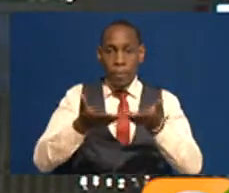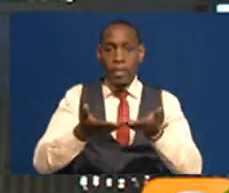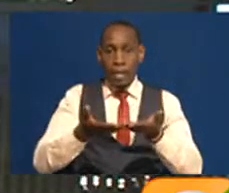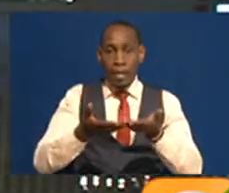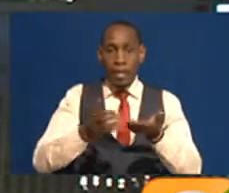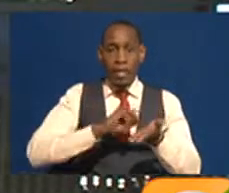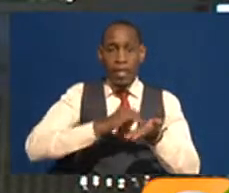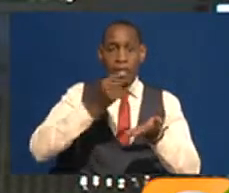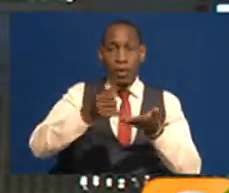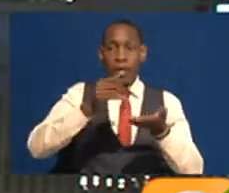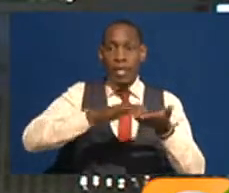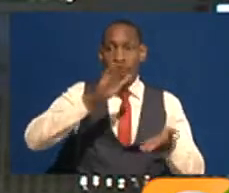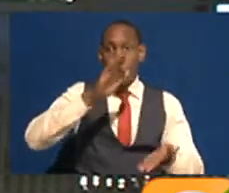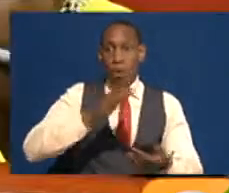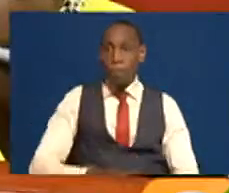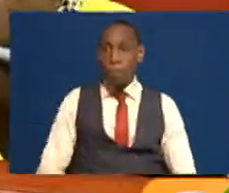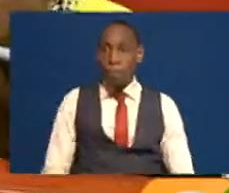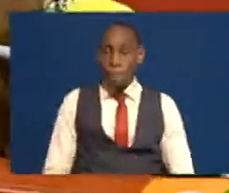cover.